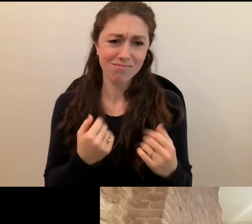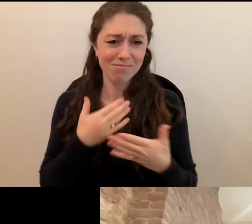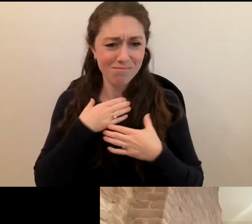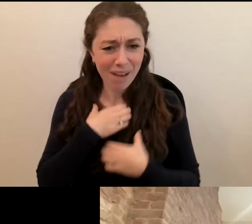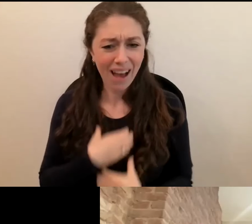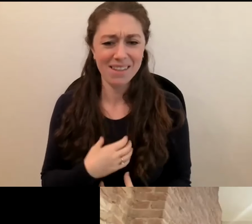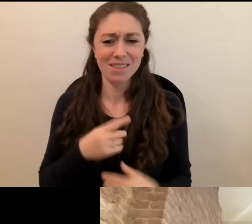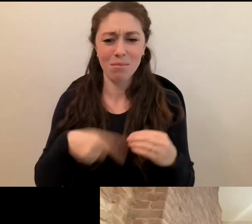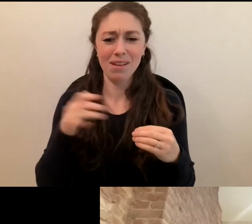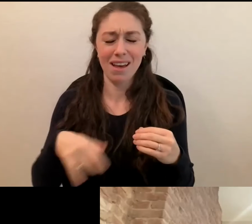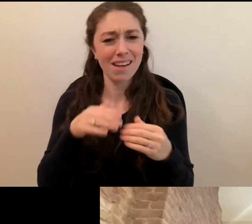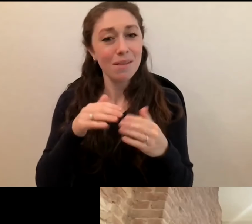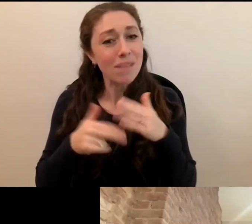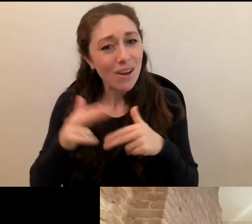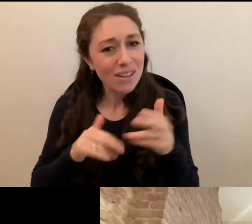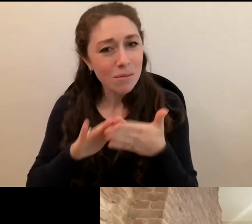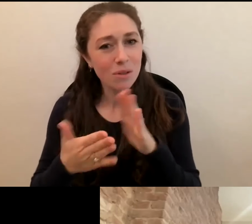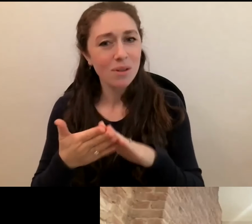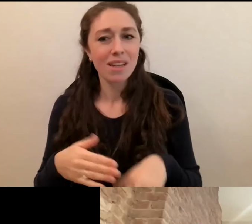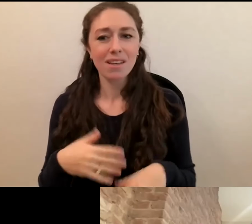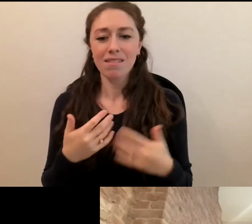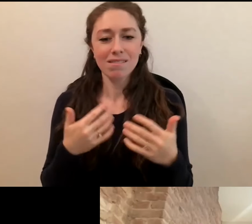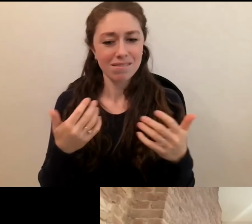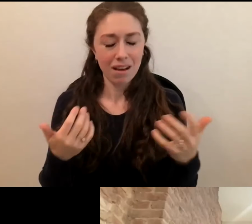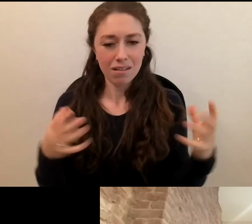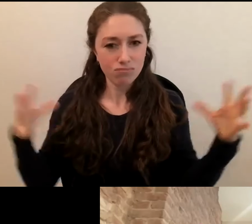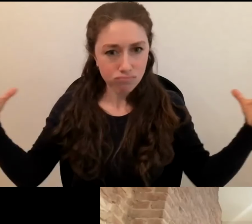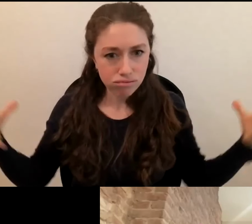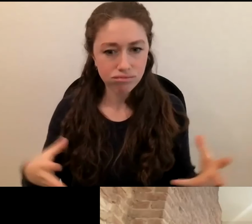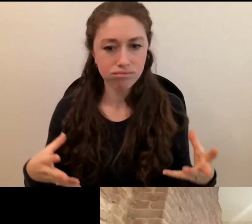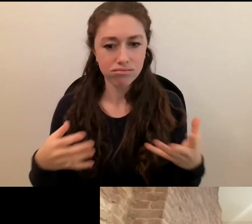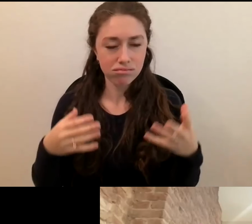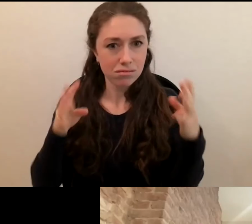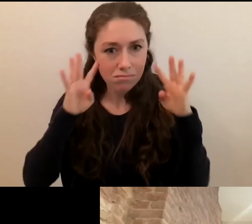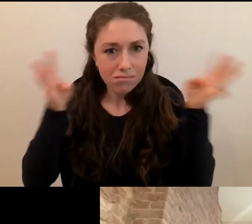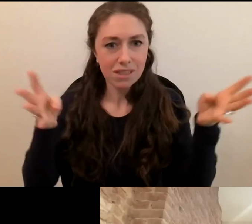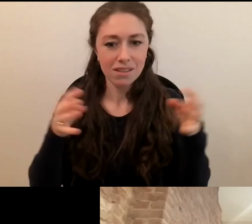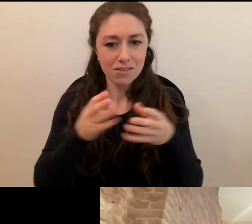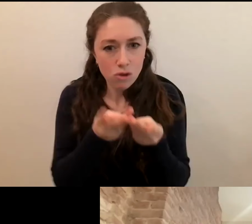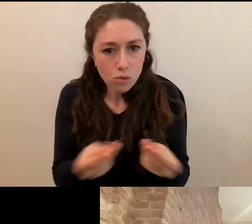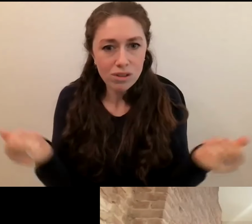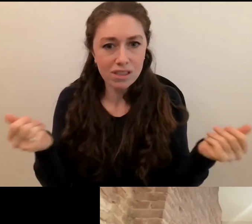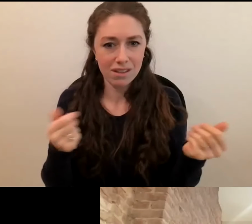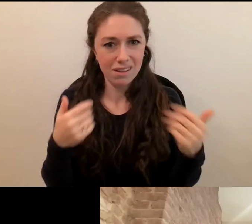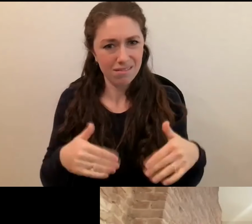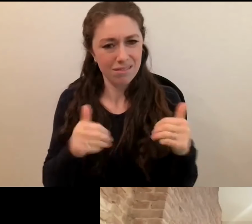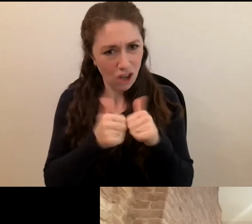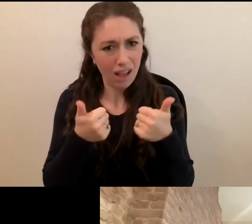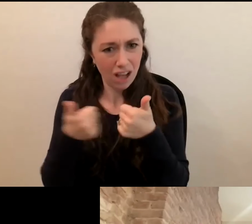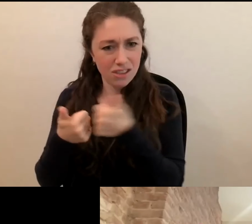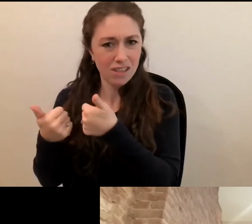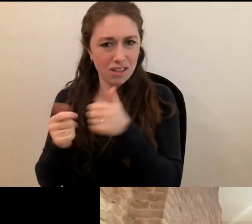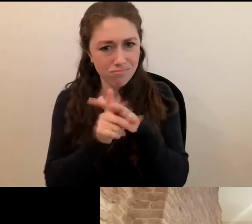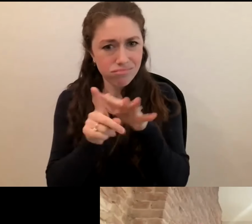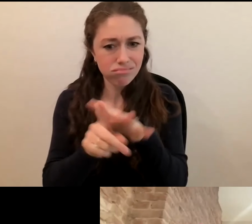community building in ways that we can just come together to find solutions, especially for a lot of the challenges that we see our community of film and